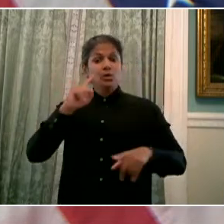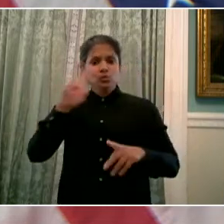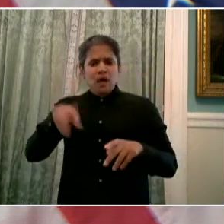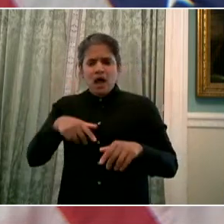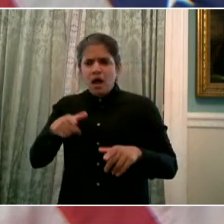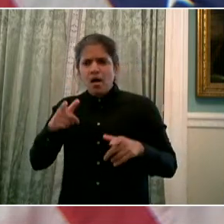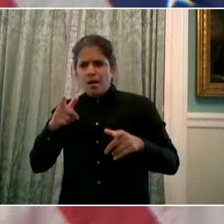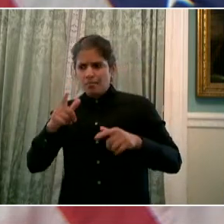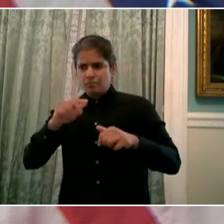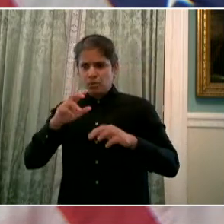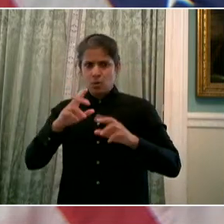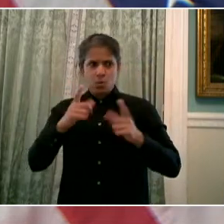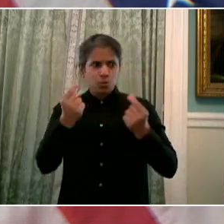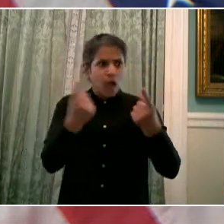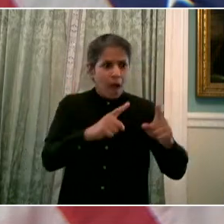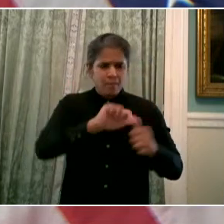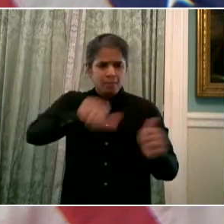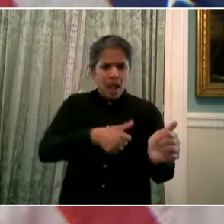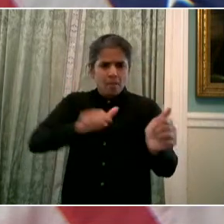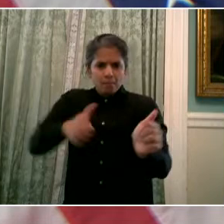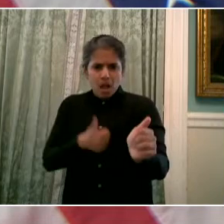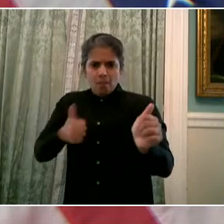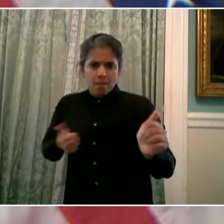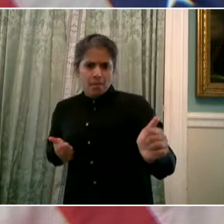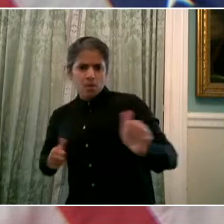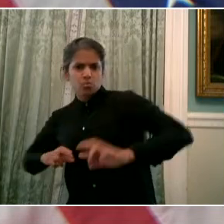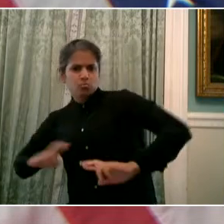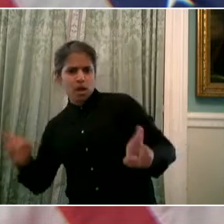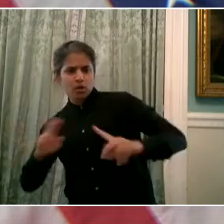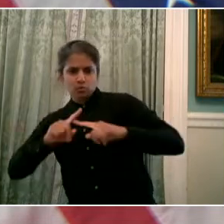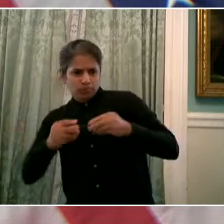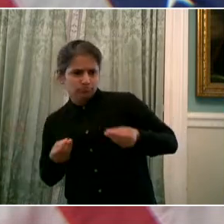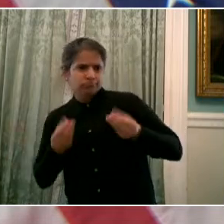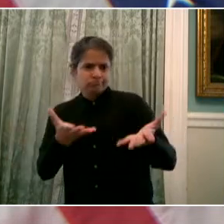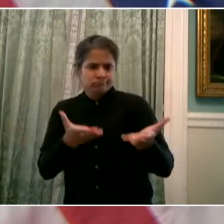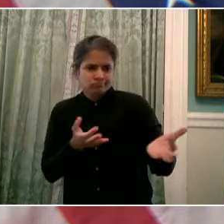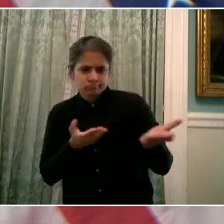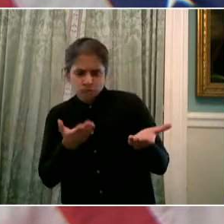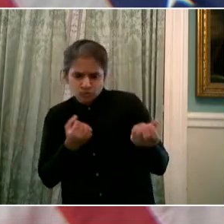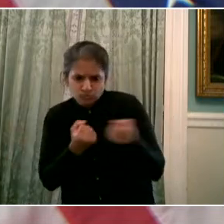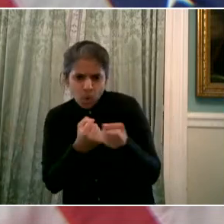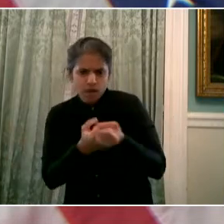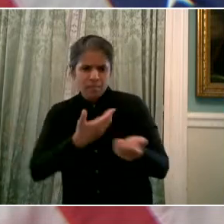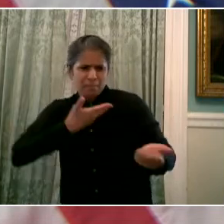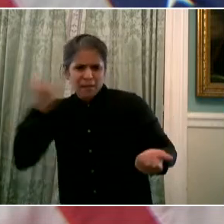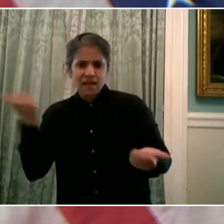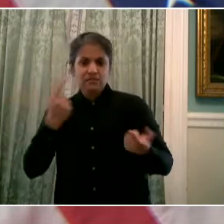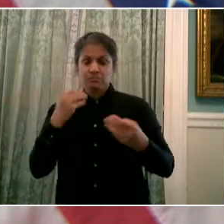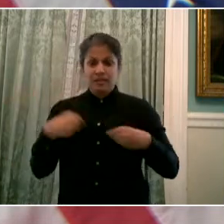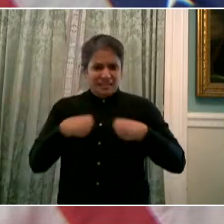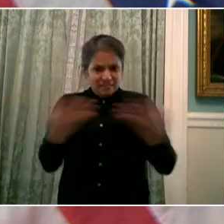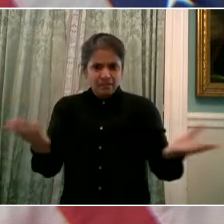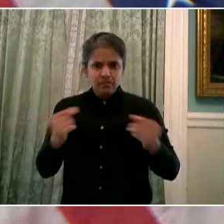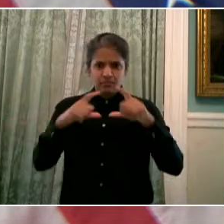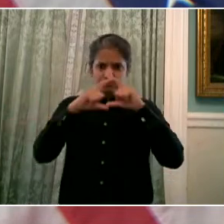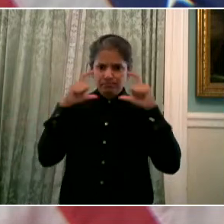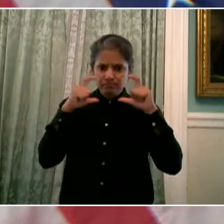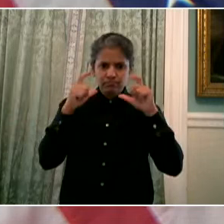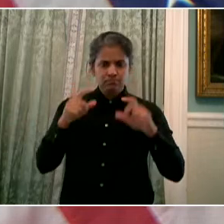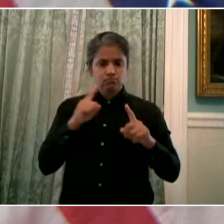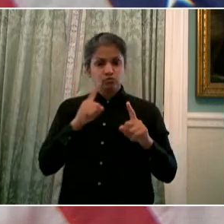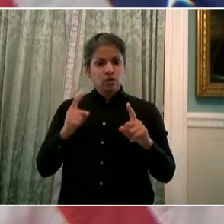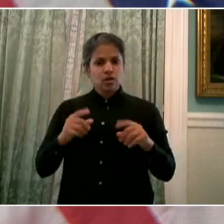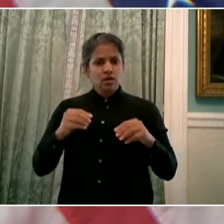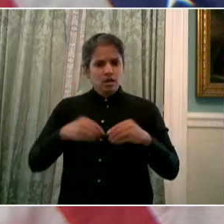emergency. One of the things that you really should have in your go bag is masks for yourself and your loved ones and your family members, people living with you. So